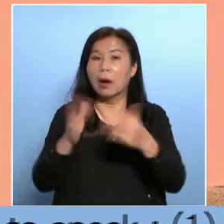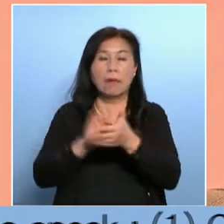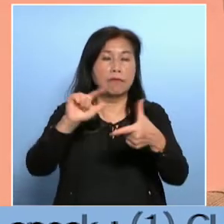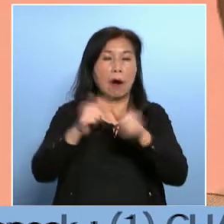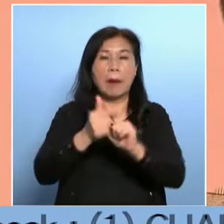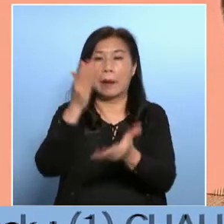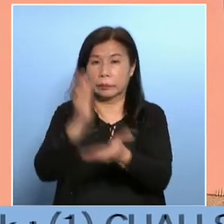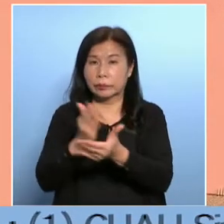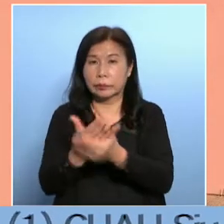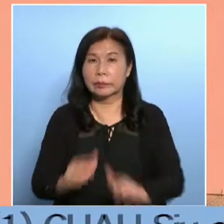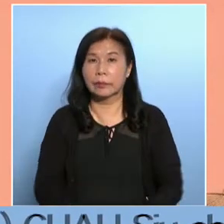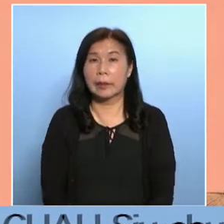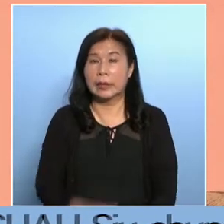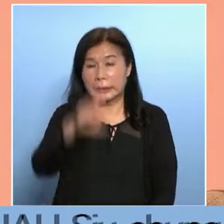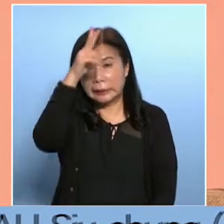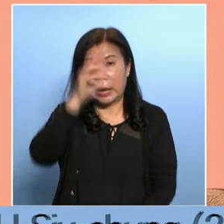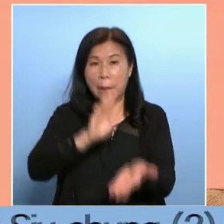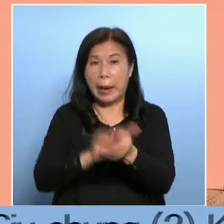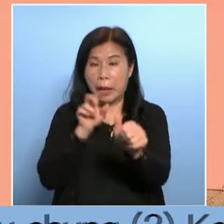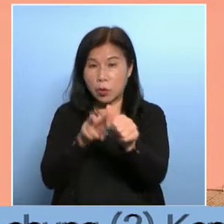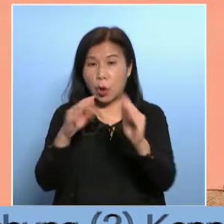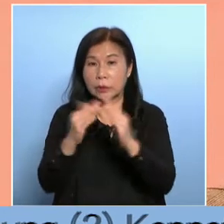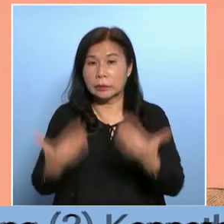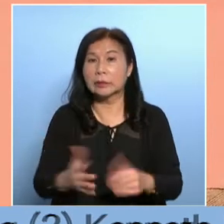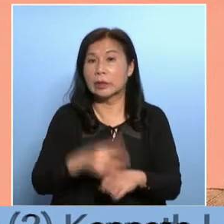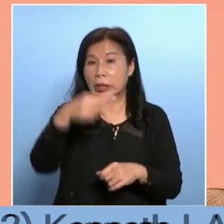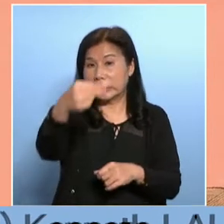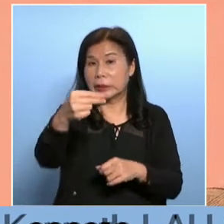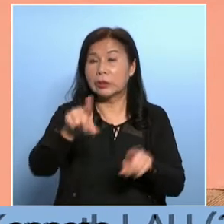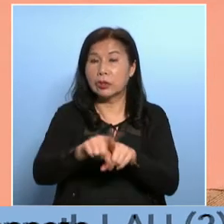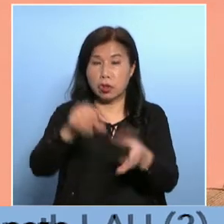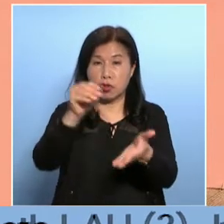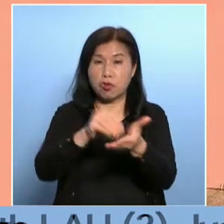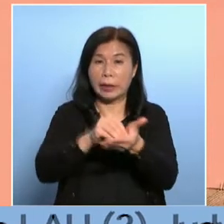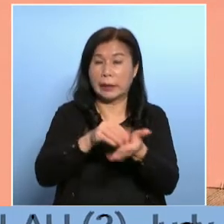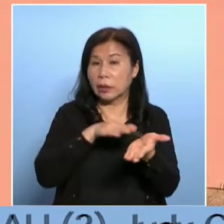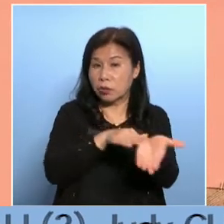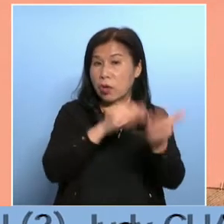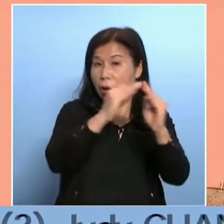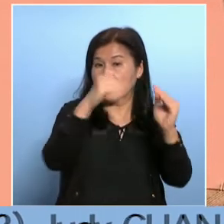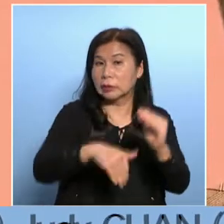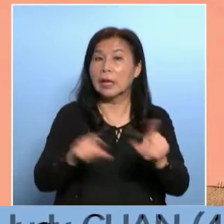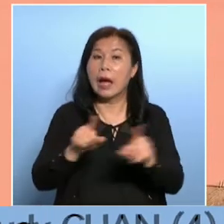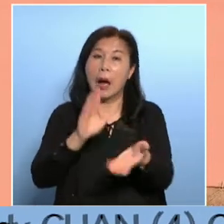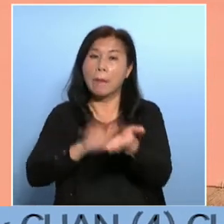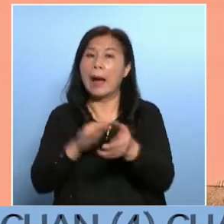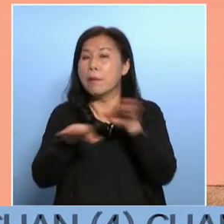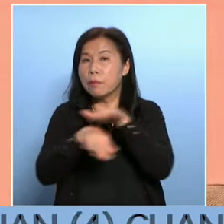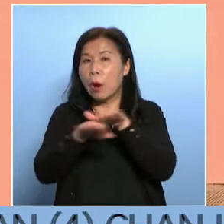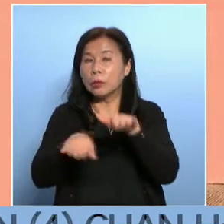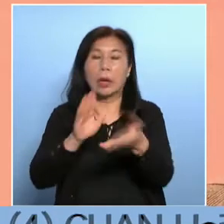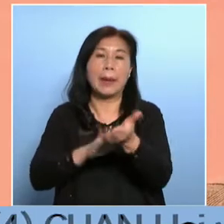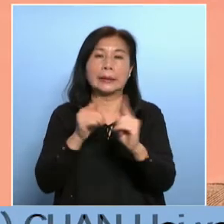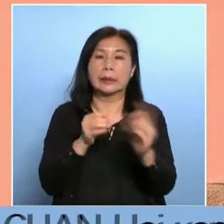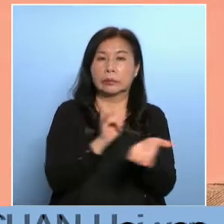strategy in those with mild symptoms and those with severe symptoms. I agree with HA to activate 7 dedicated clinics so that the